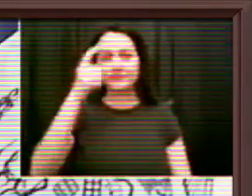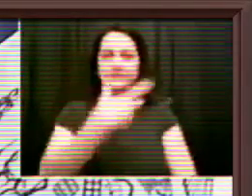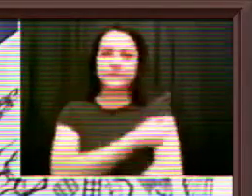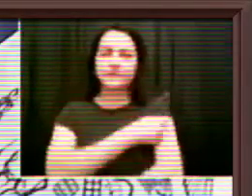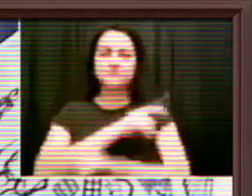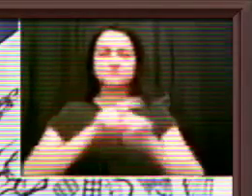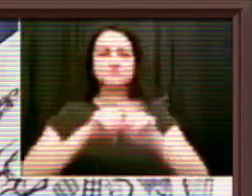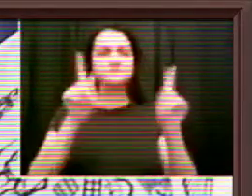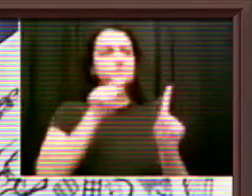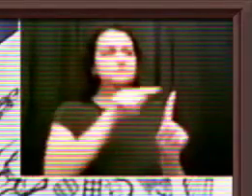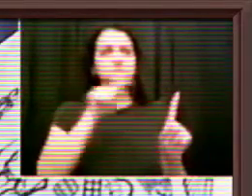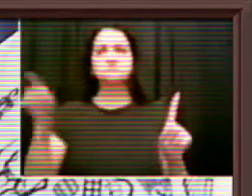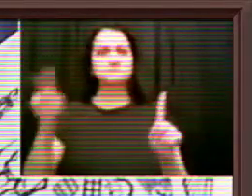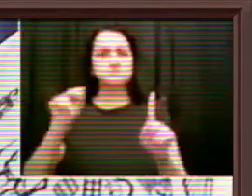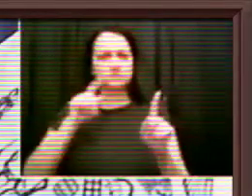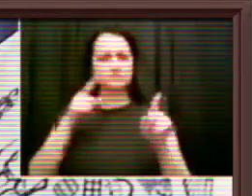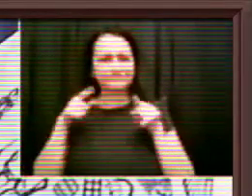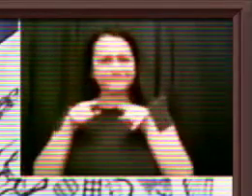like that.